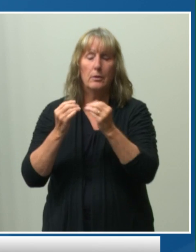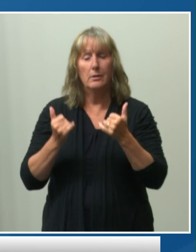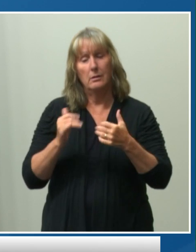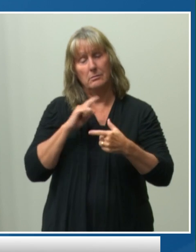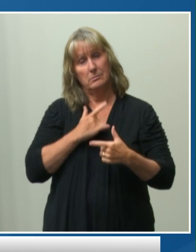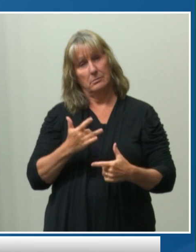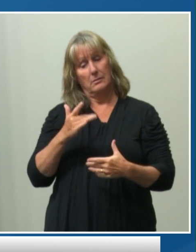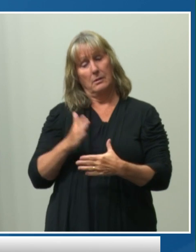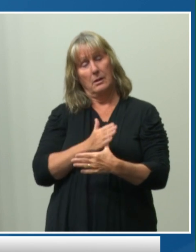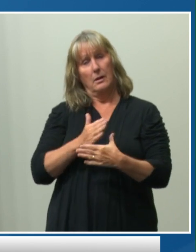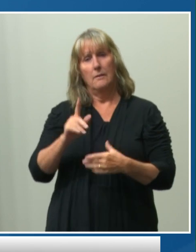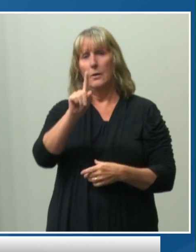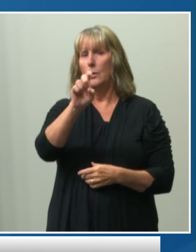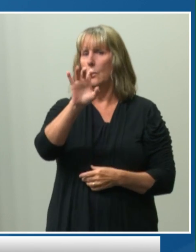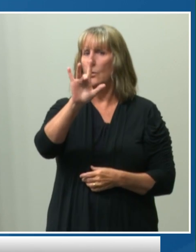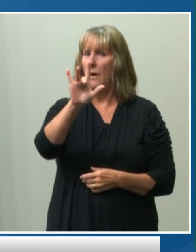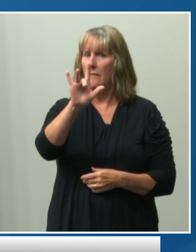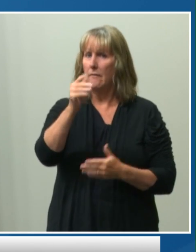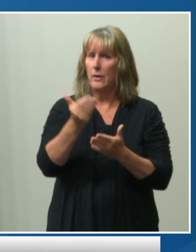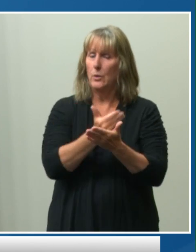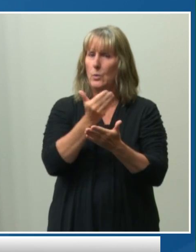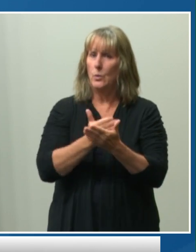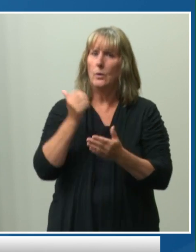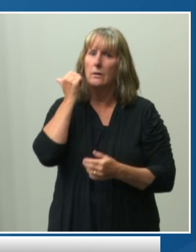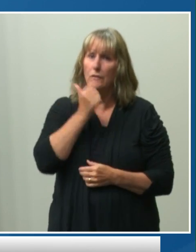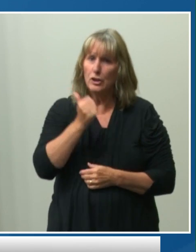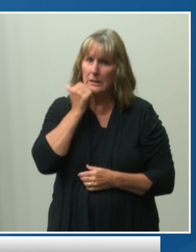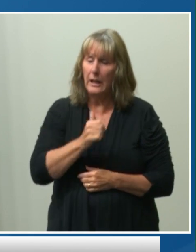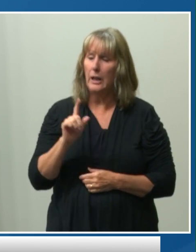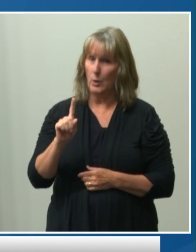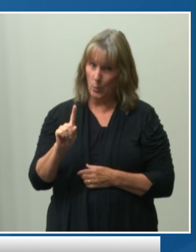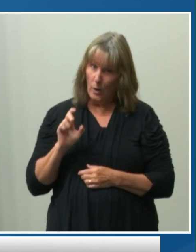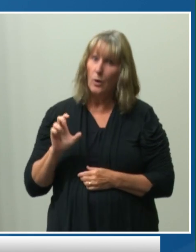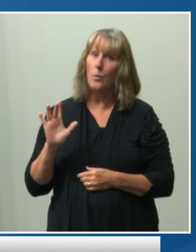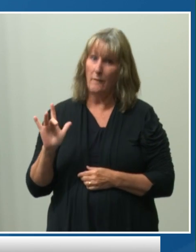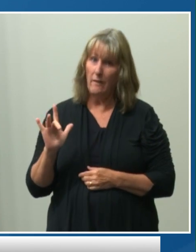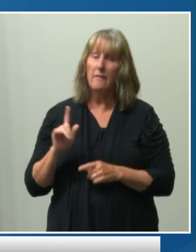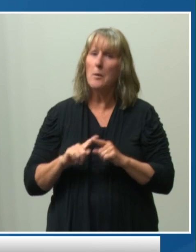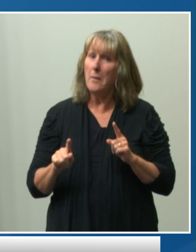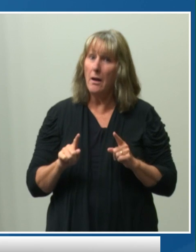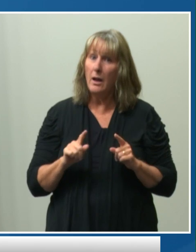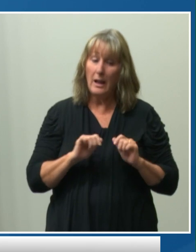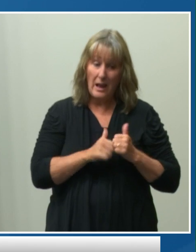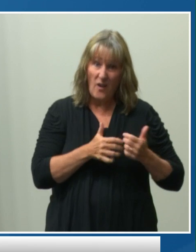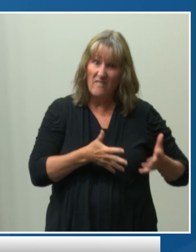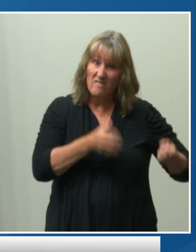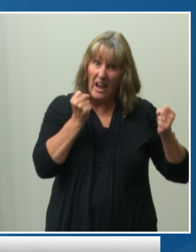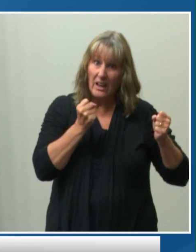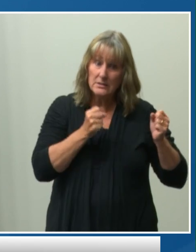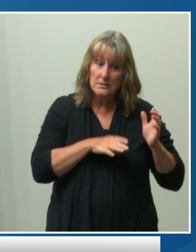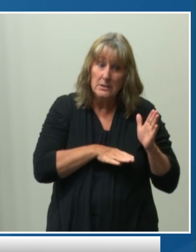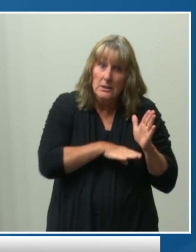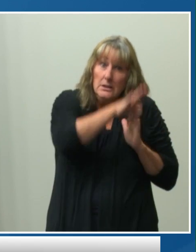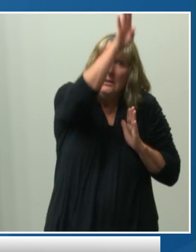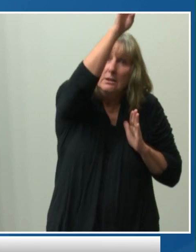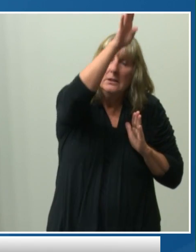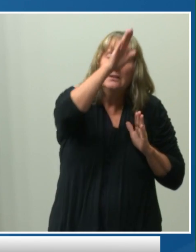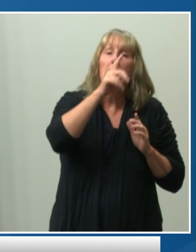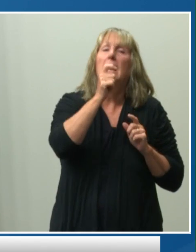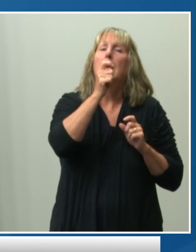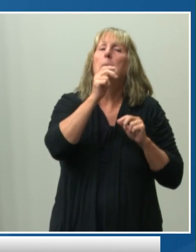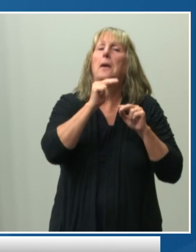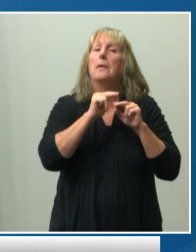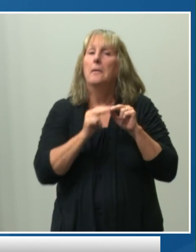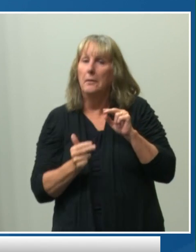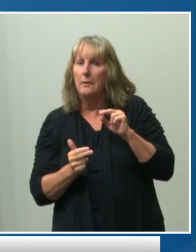about 125 new cases per day, but the speed at which they're increasing has slowed down a bit. The increase